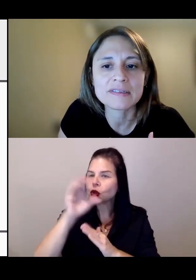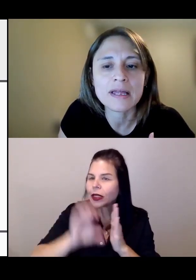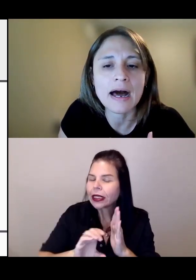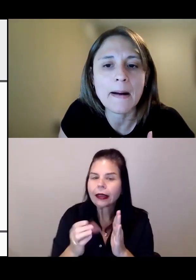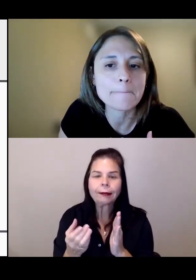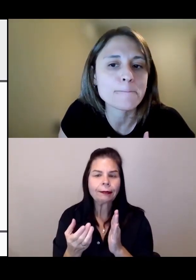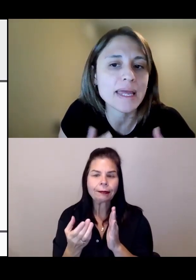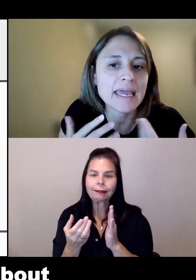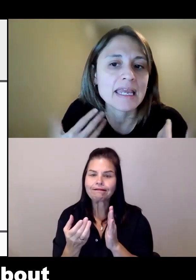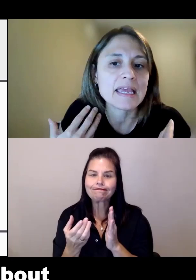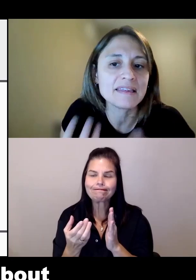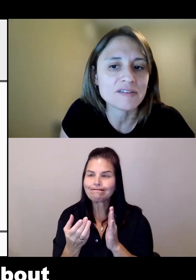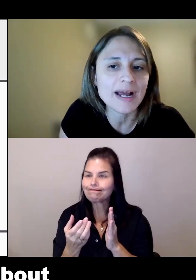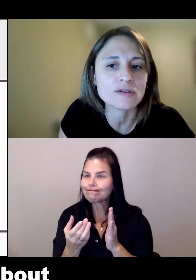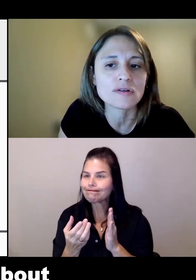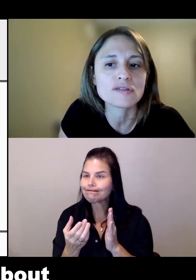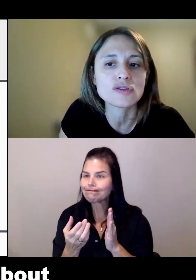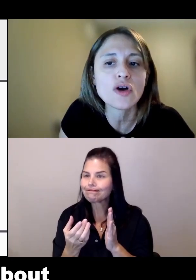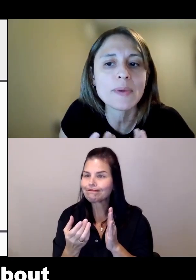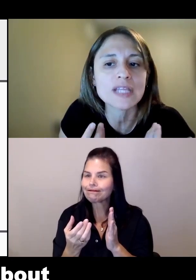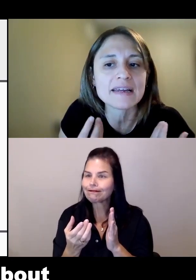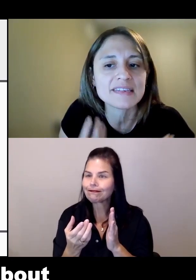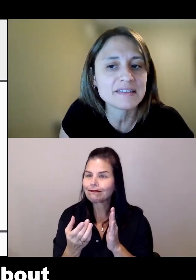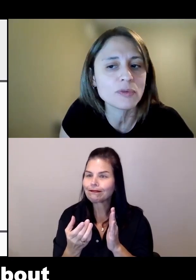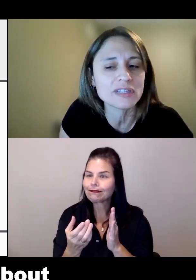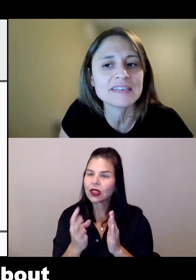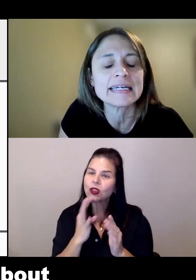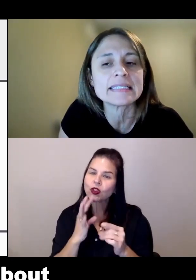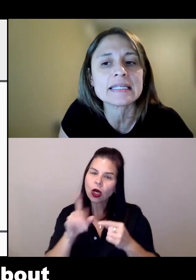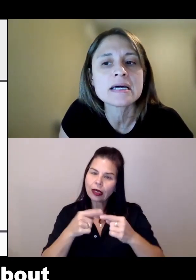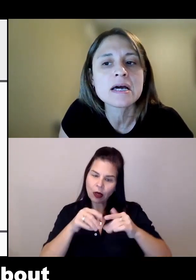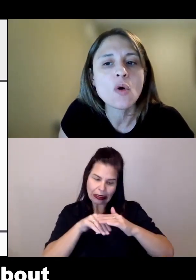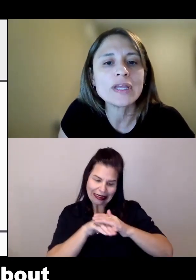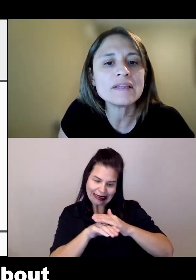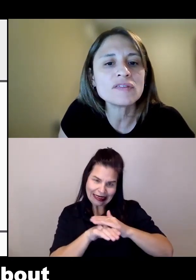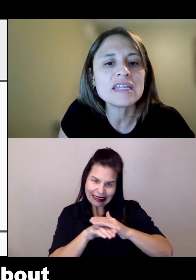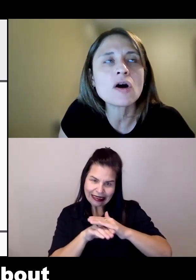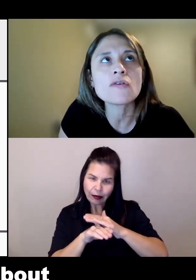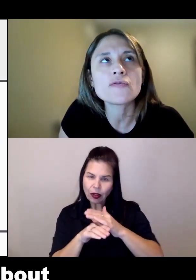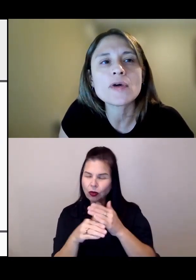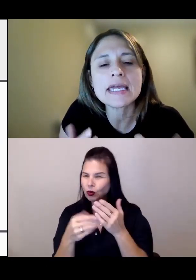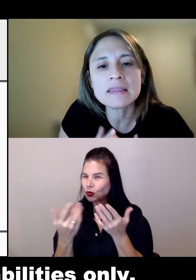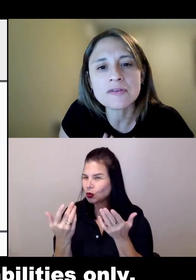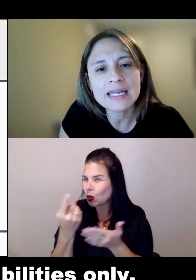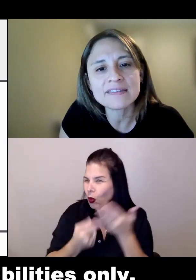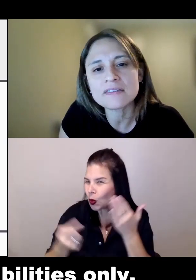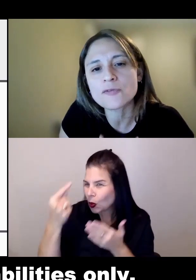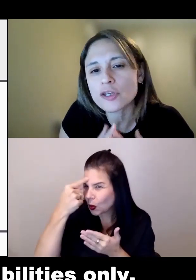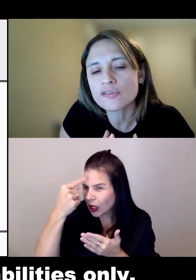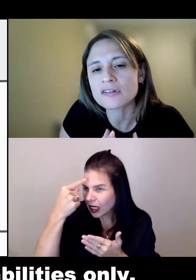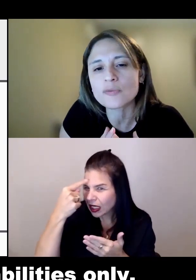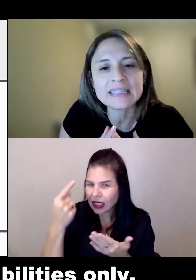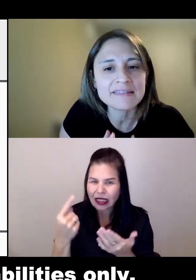developers, any instructors, talk about accessible design, we tend to think of